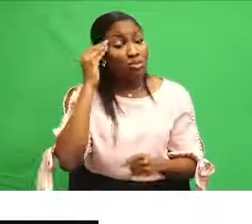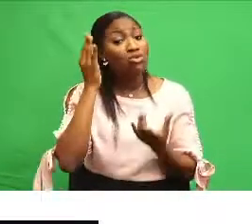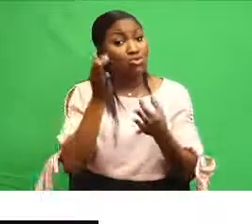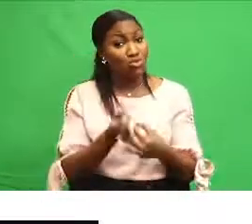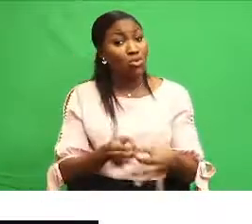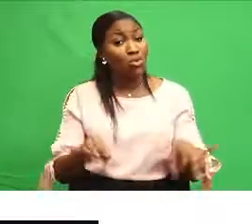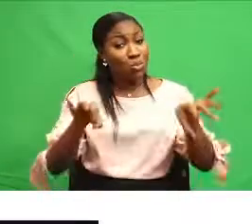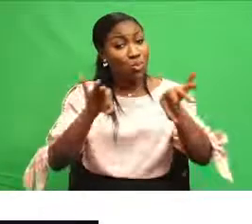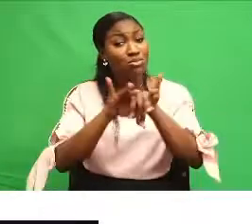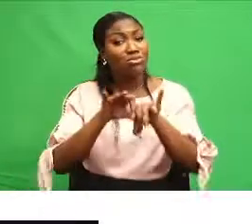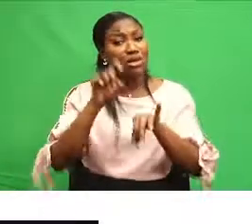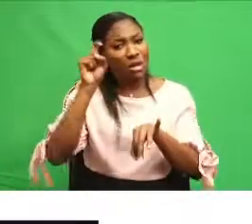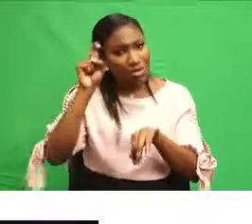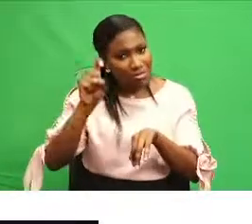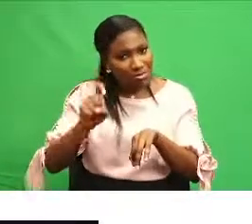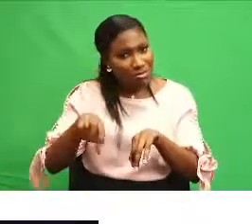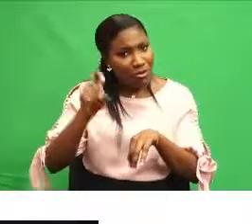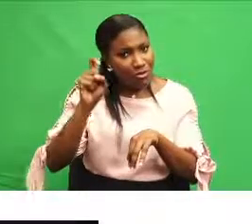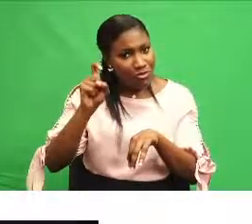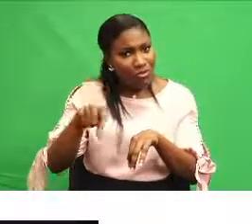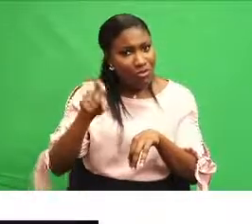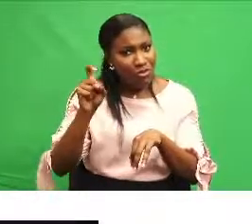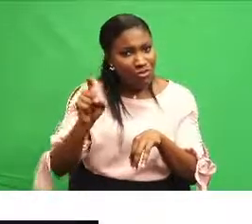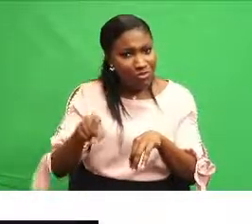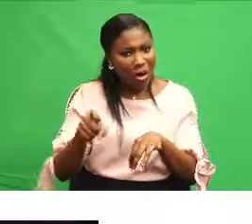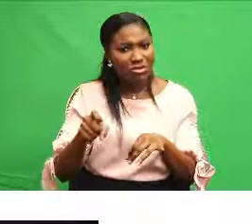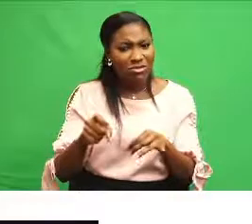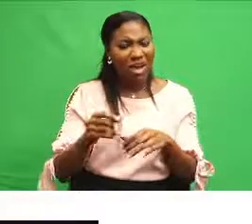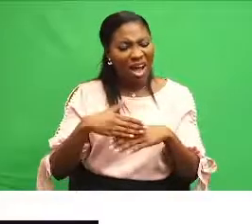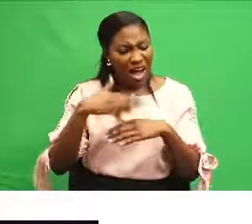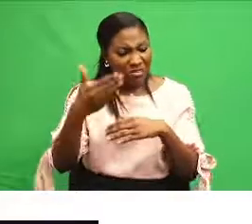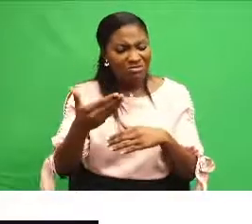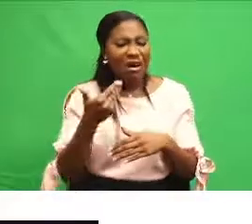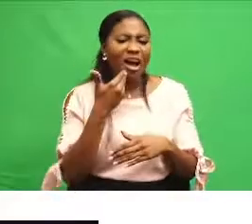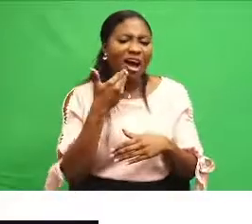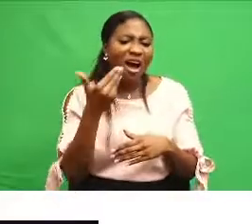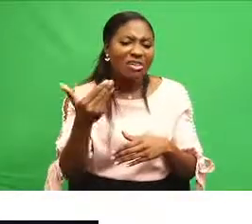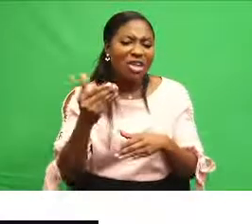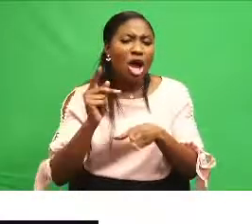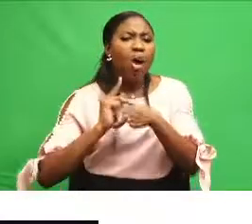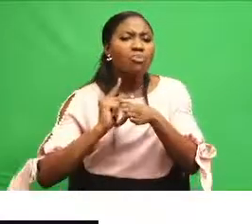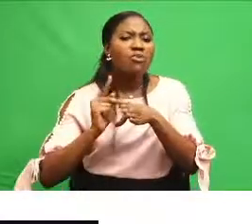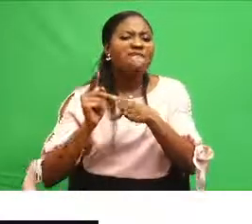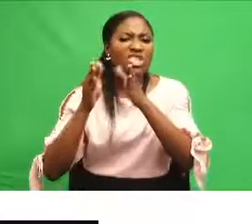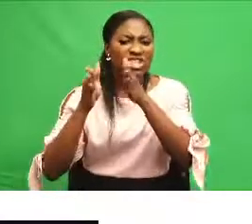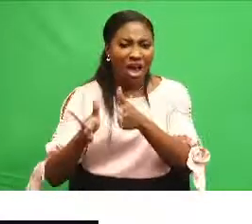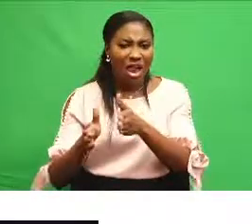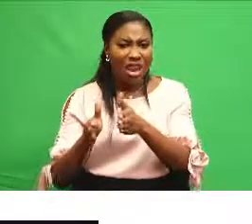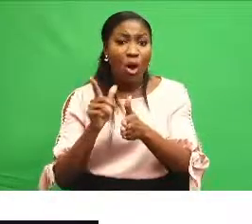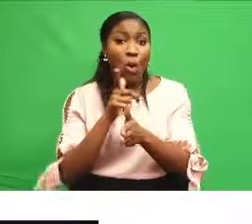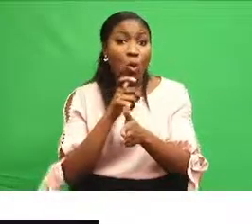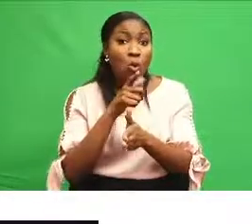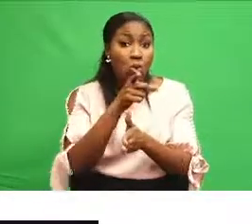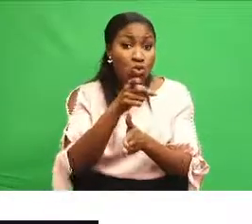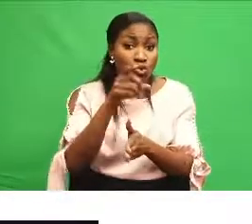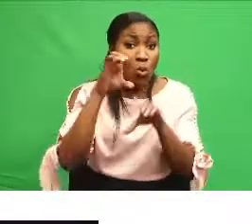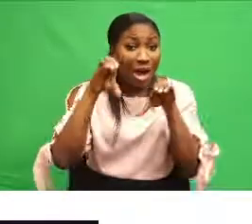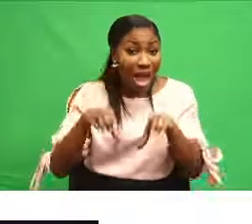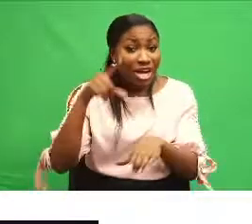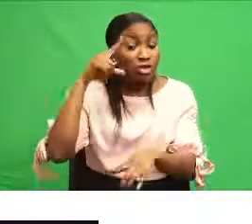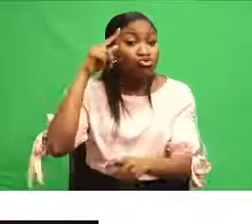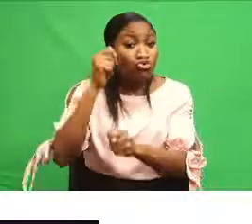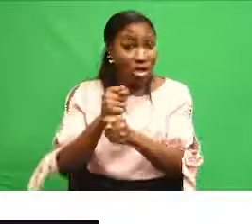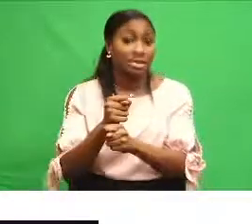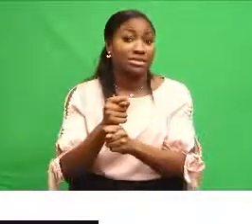for engaging the services of some professionals who you can trust. Very, very important. People who you can